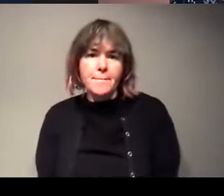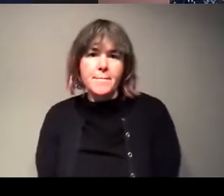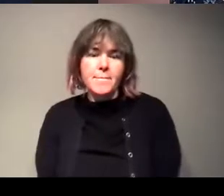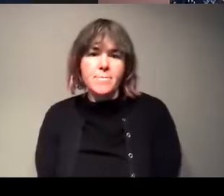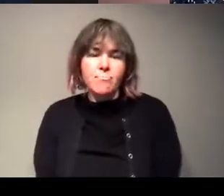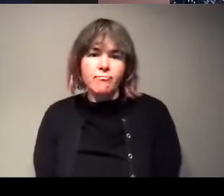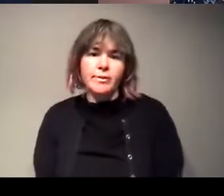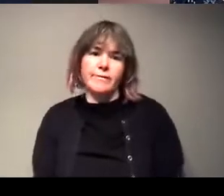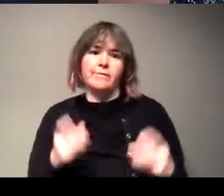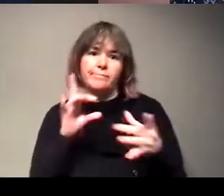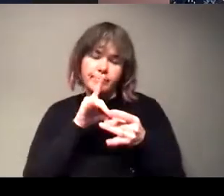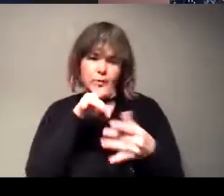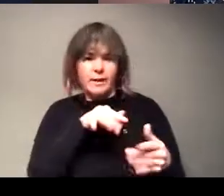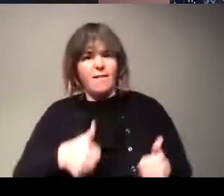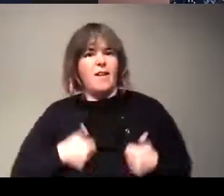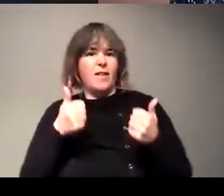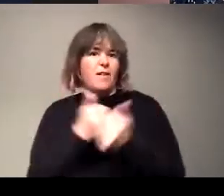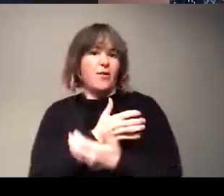life. So great to be here.